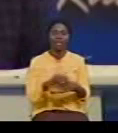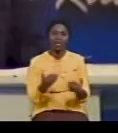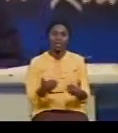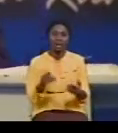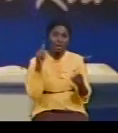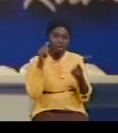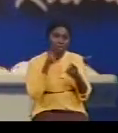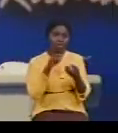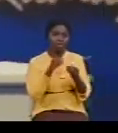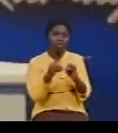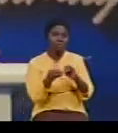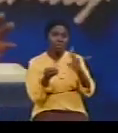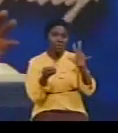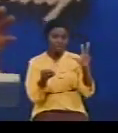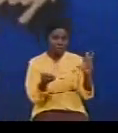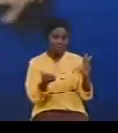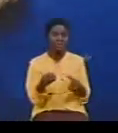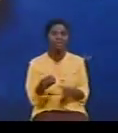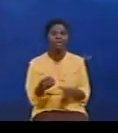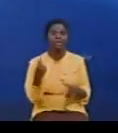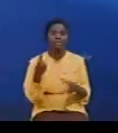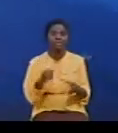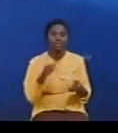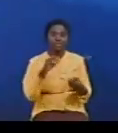three, the numberless